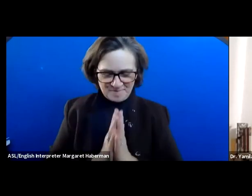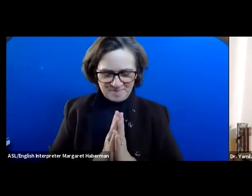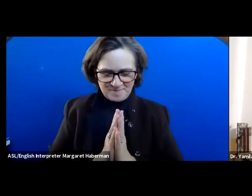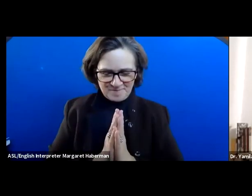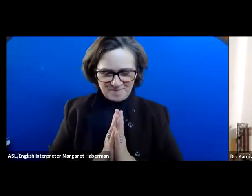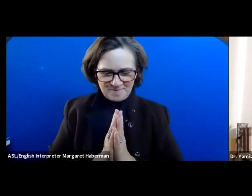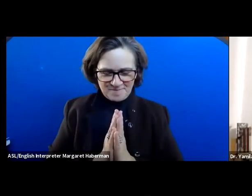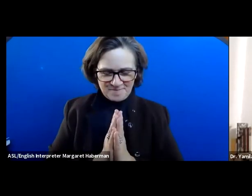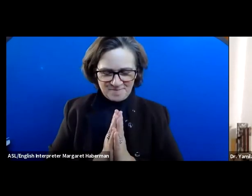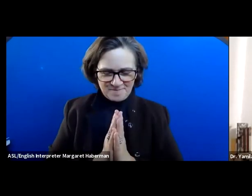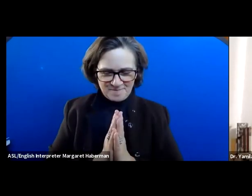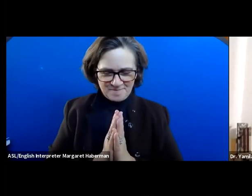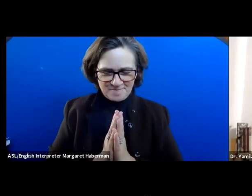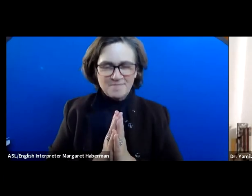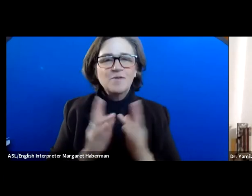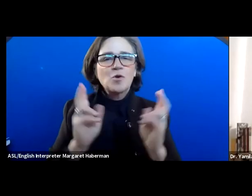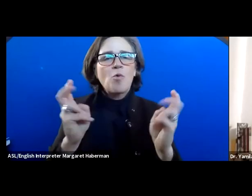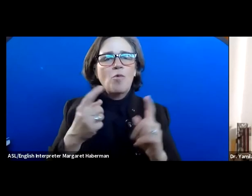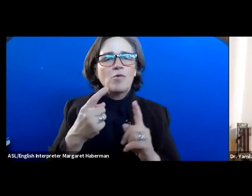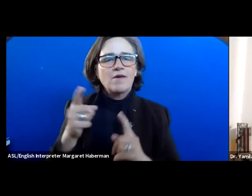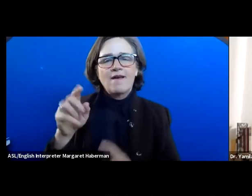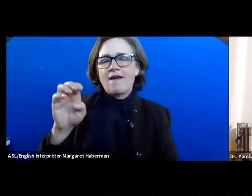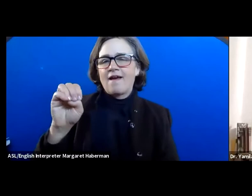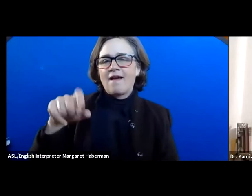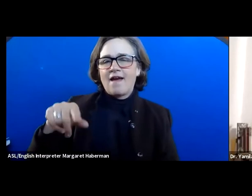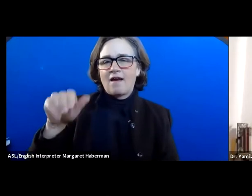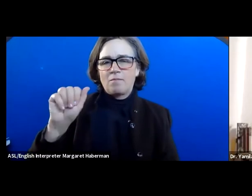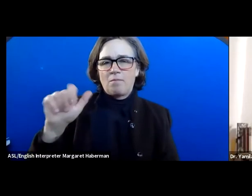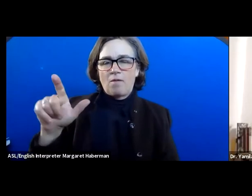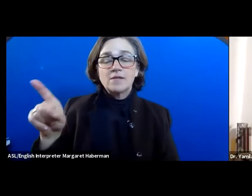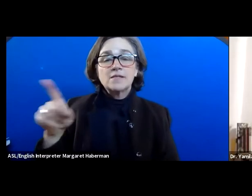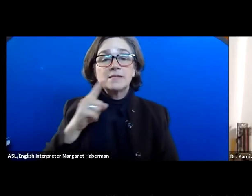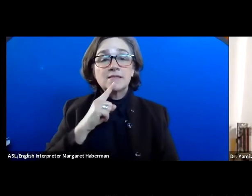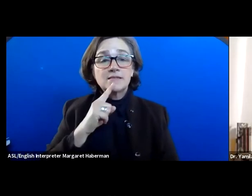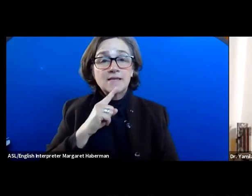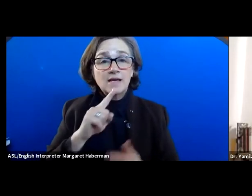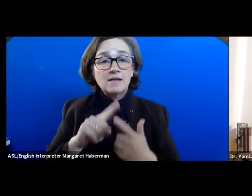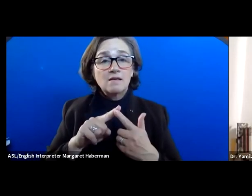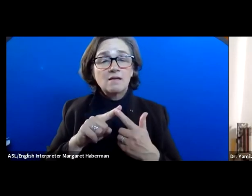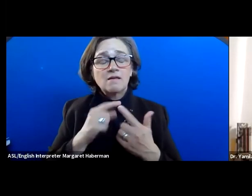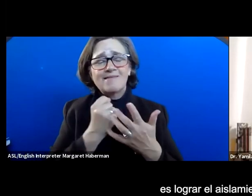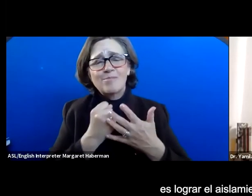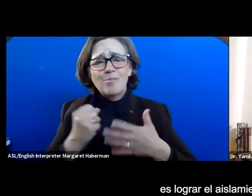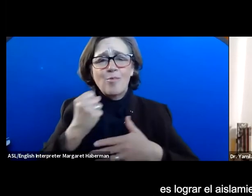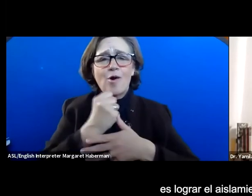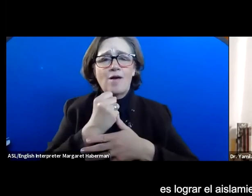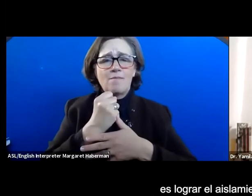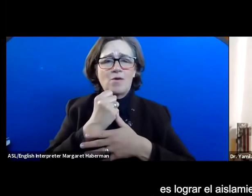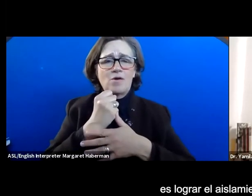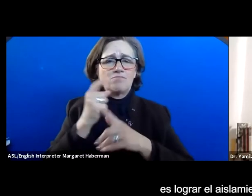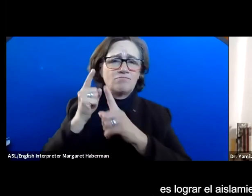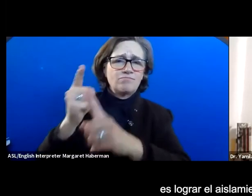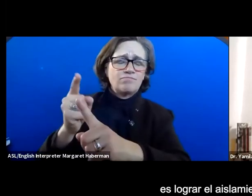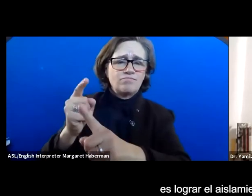again. So again, this is a quote from Eqbal. "So the primary task of the revolutionary struggle is to achieve